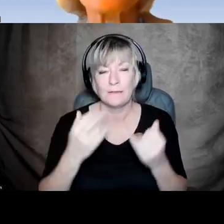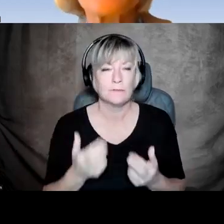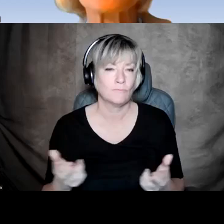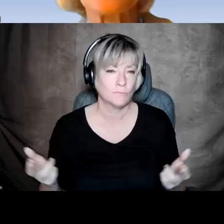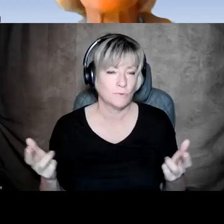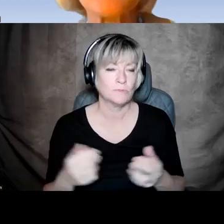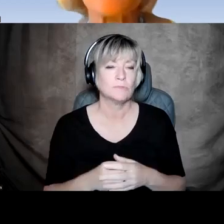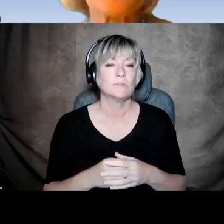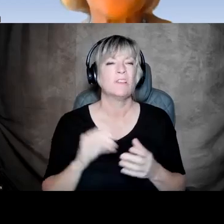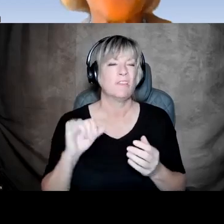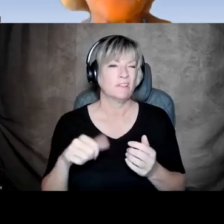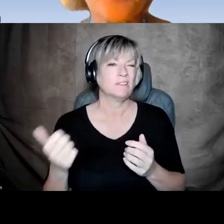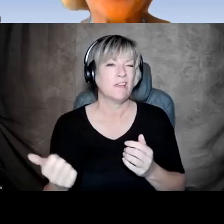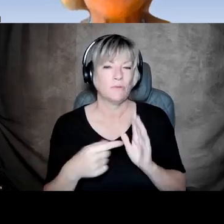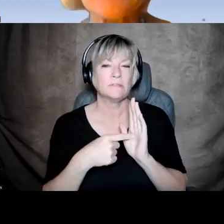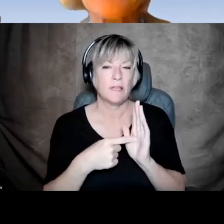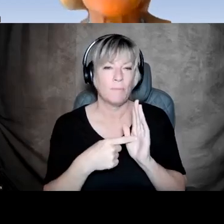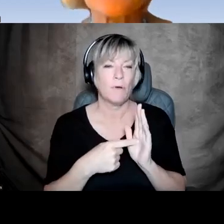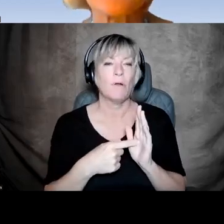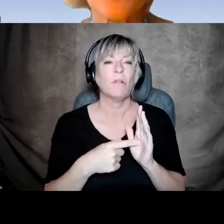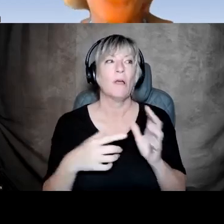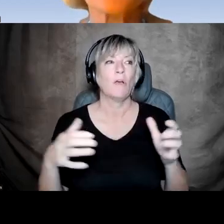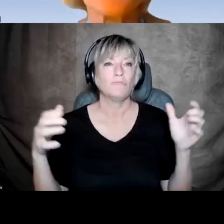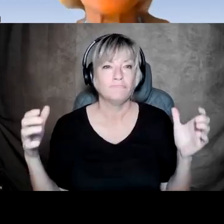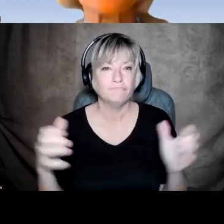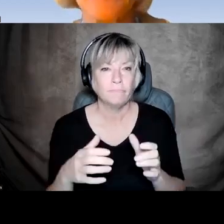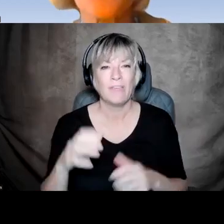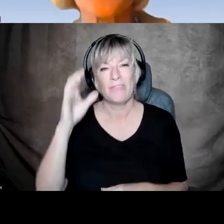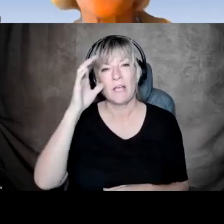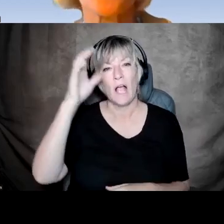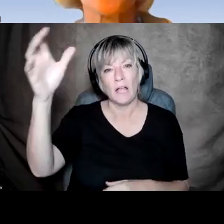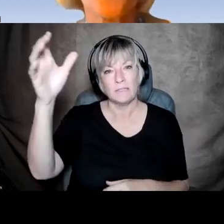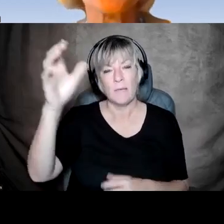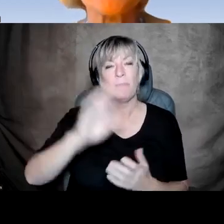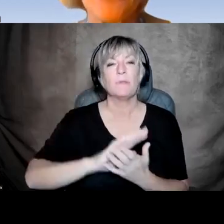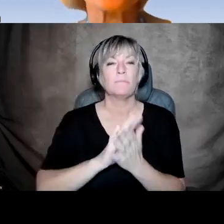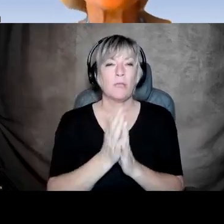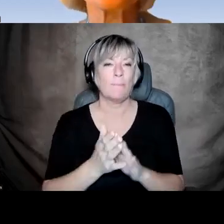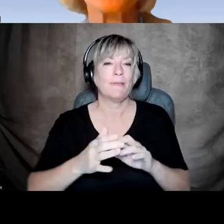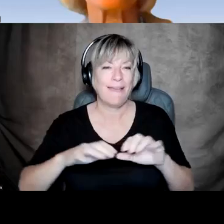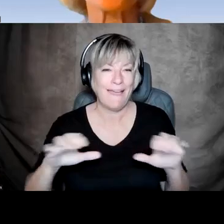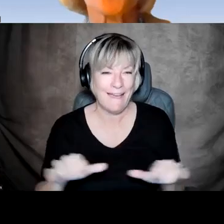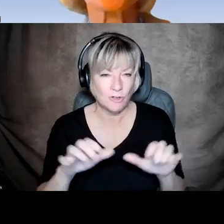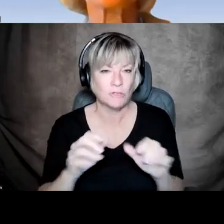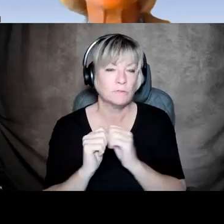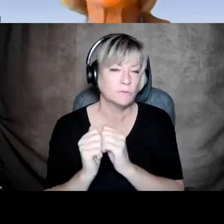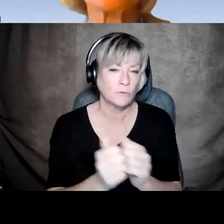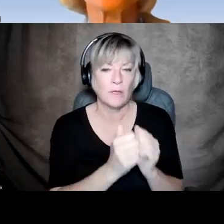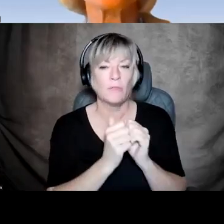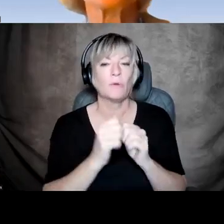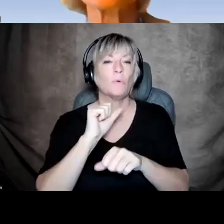that to me is another example of bringing CIT, the concept, into action, where we're together and we're working